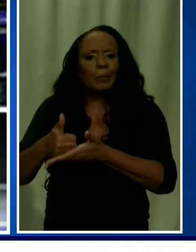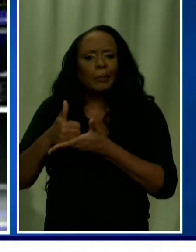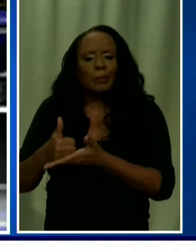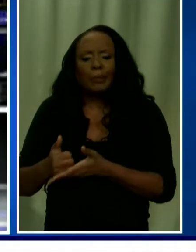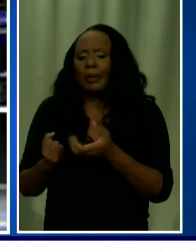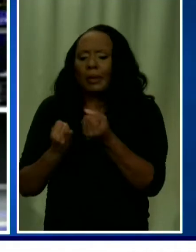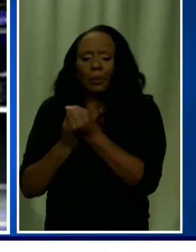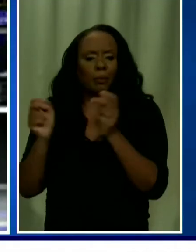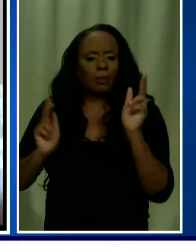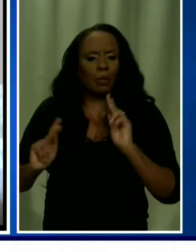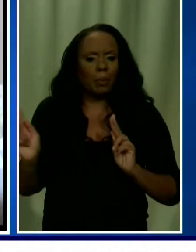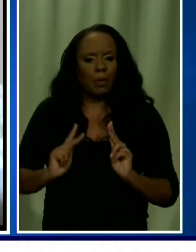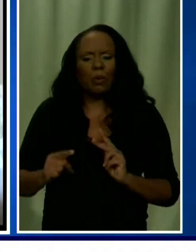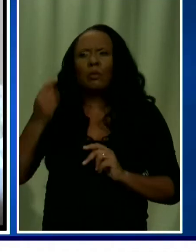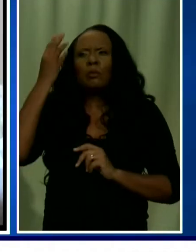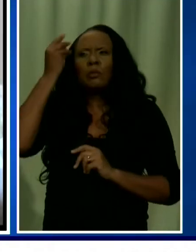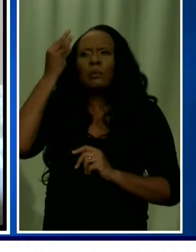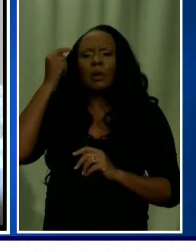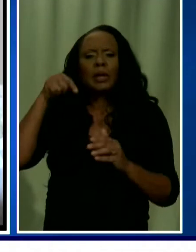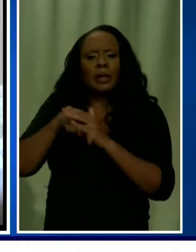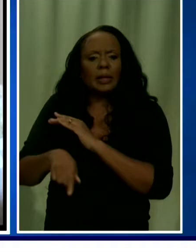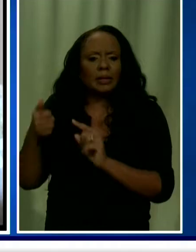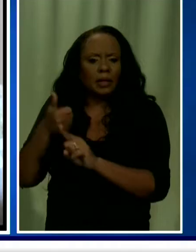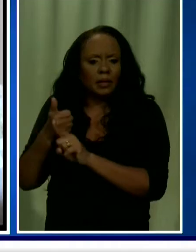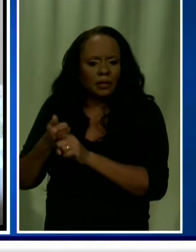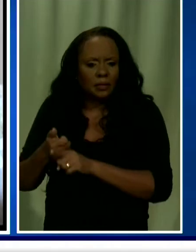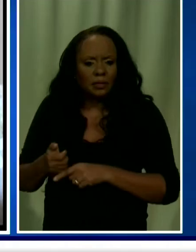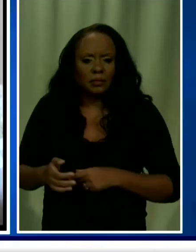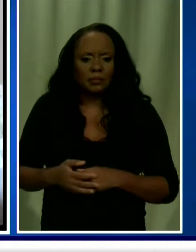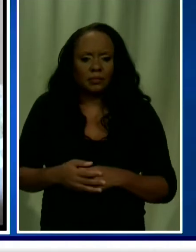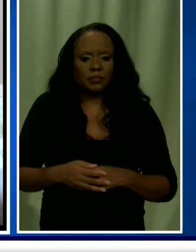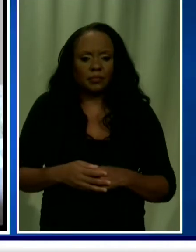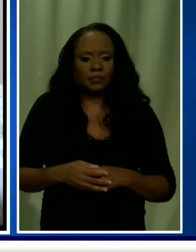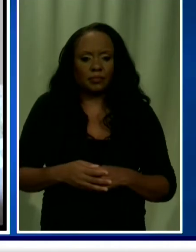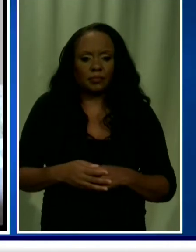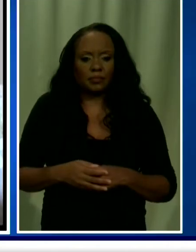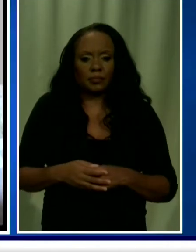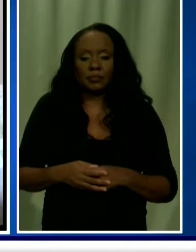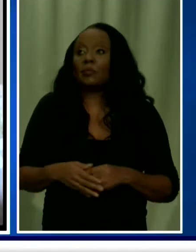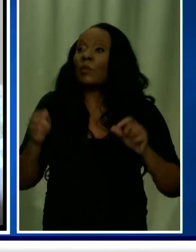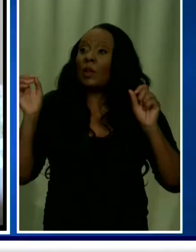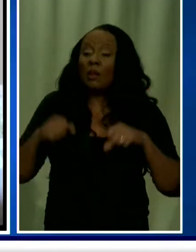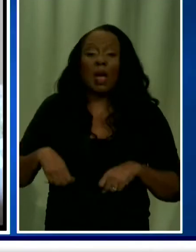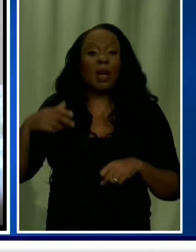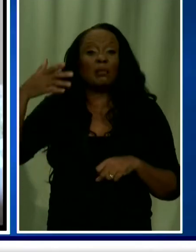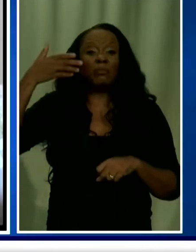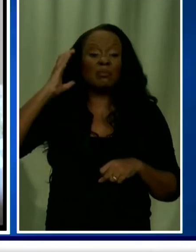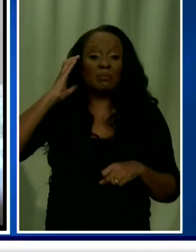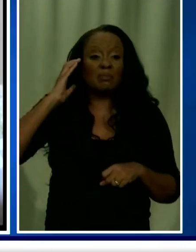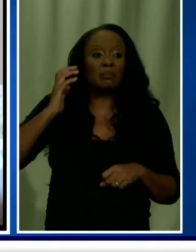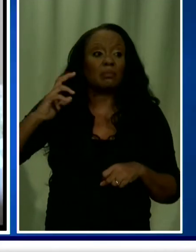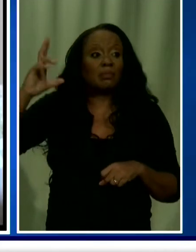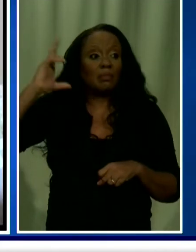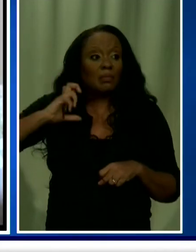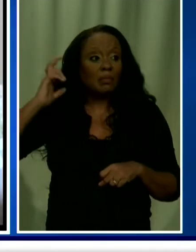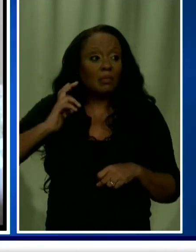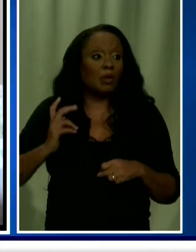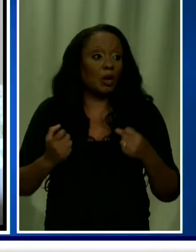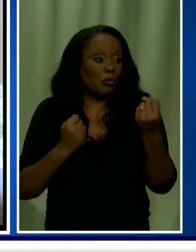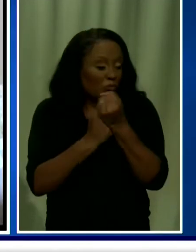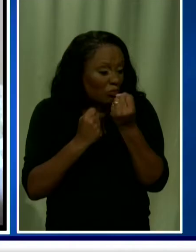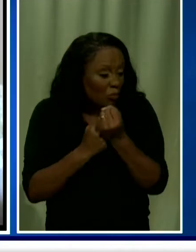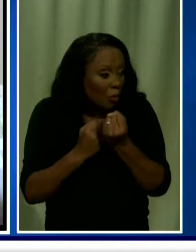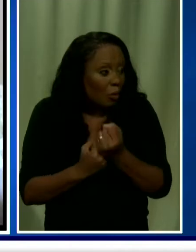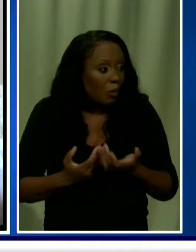contemplating suicide. We can listen, be supportive, ask questions, latch on to the